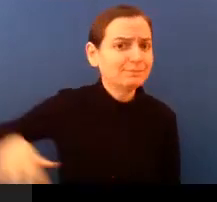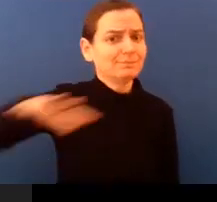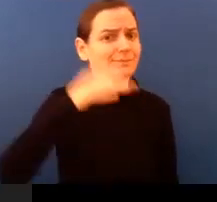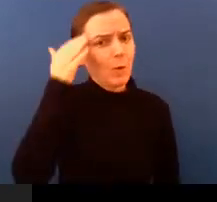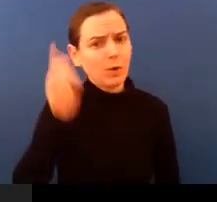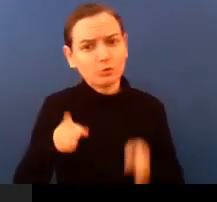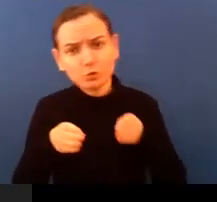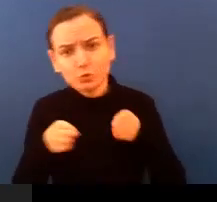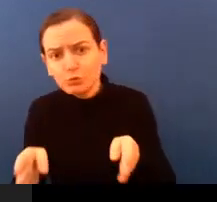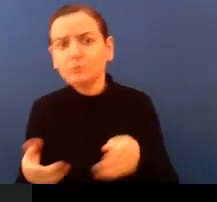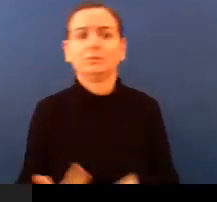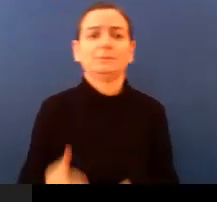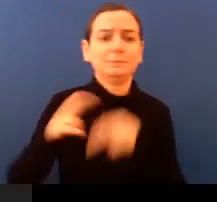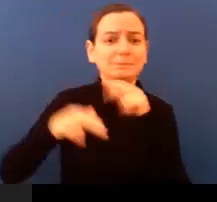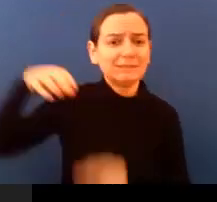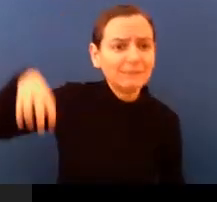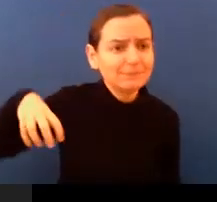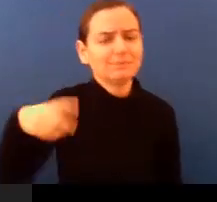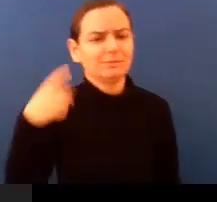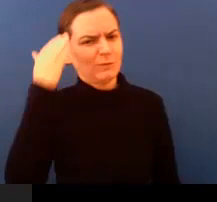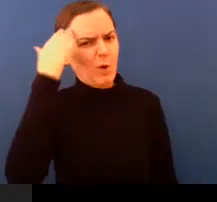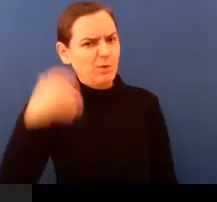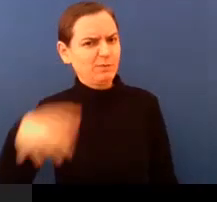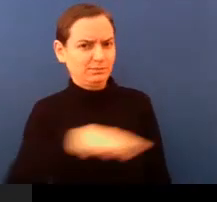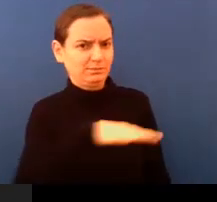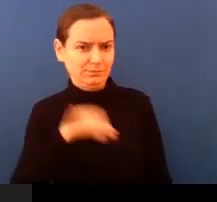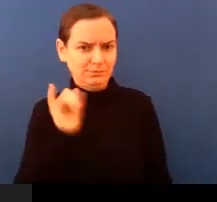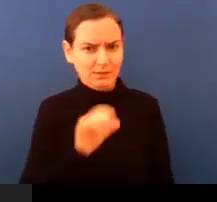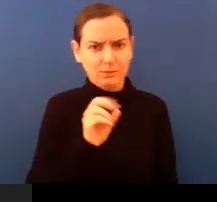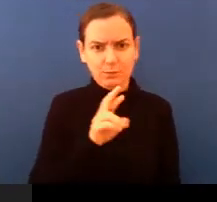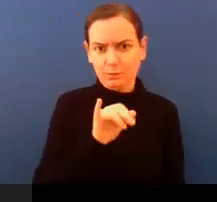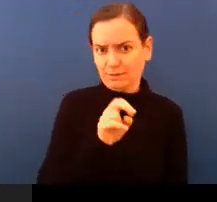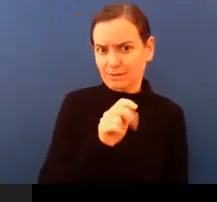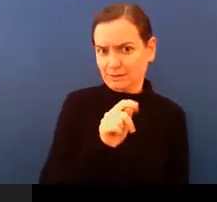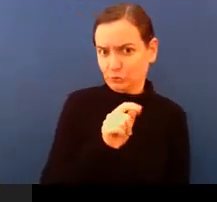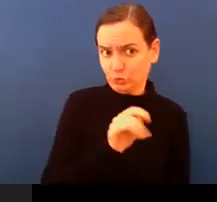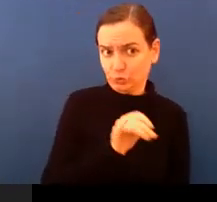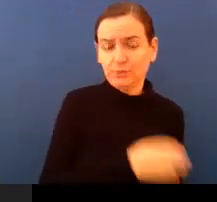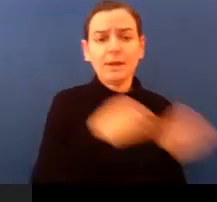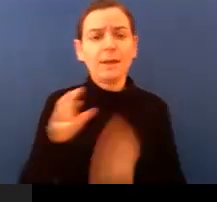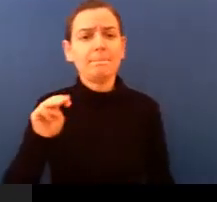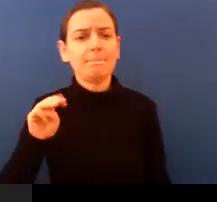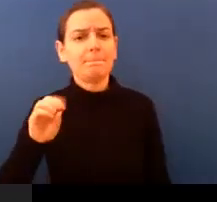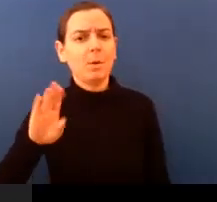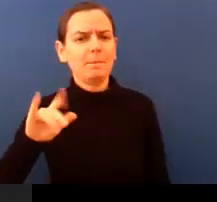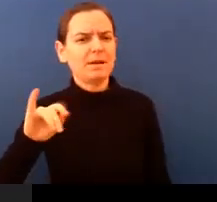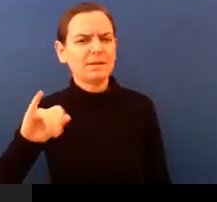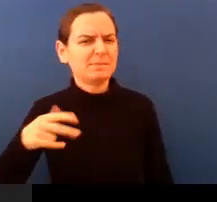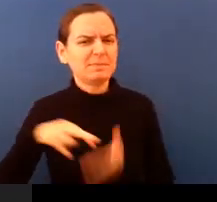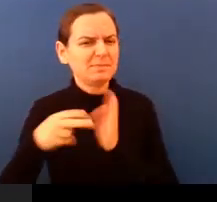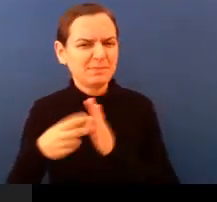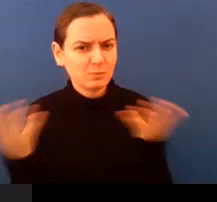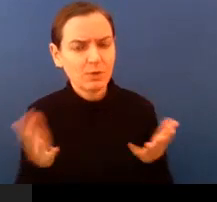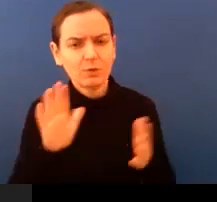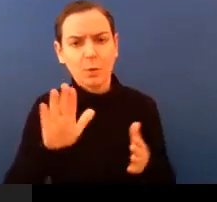Mobility is the ability to move safely, efficiently, and effectively from one place to